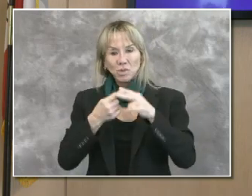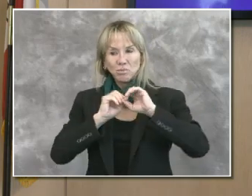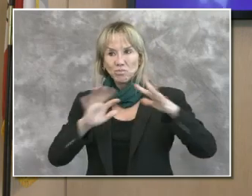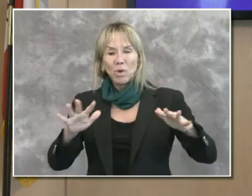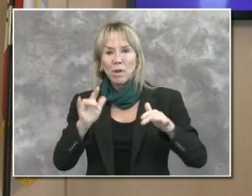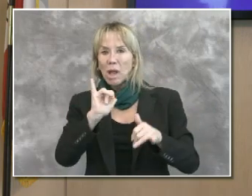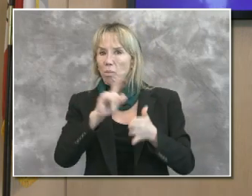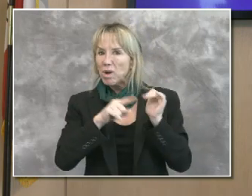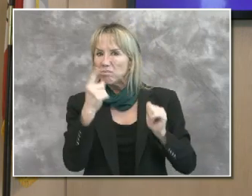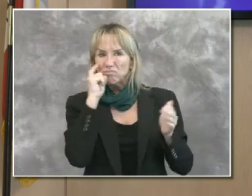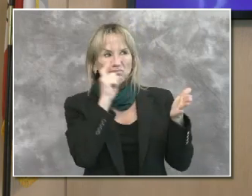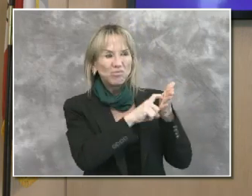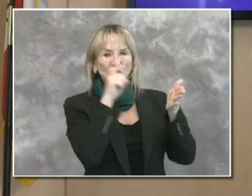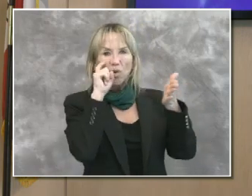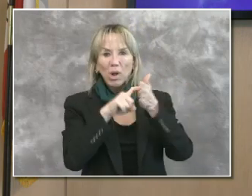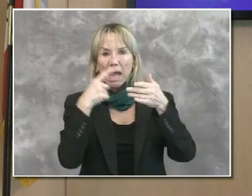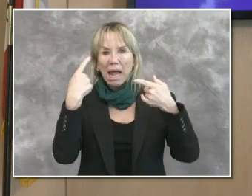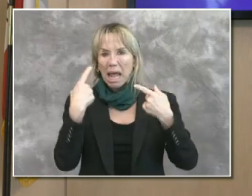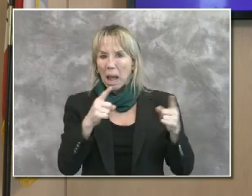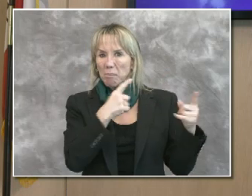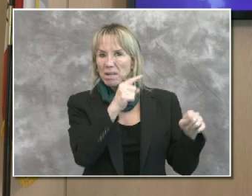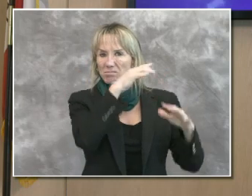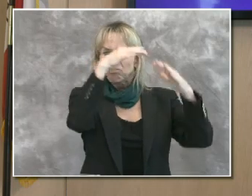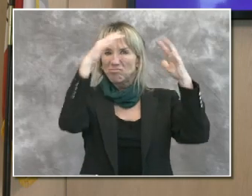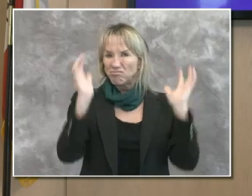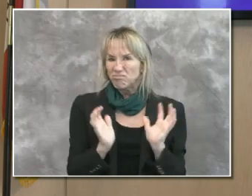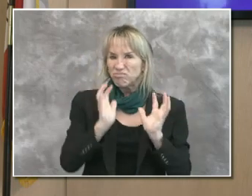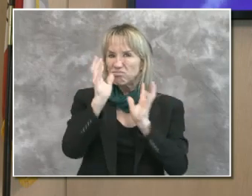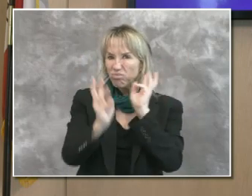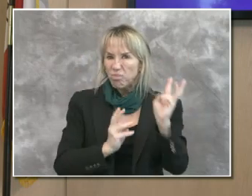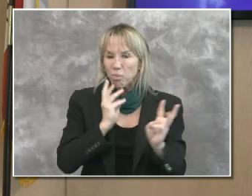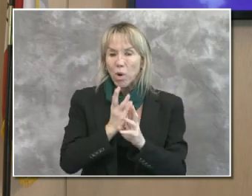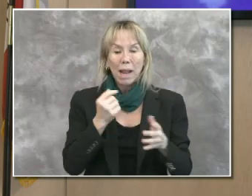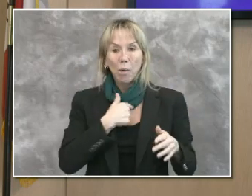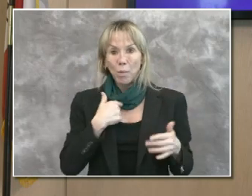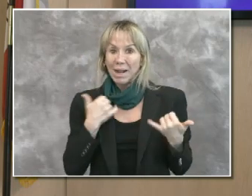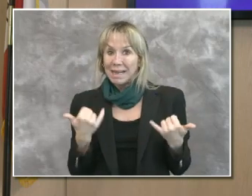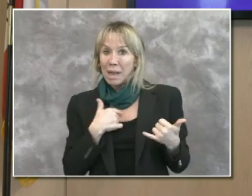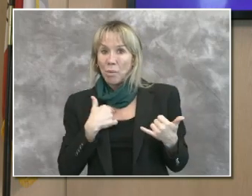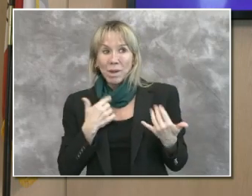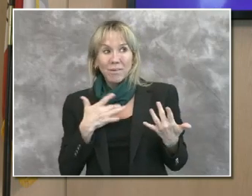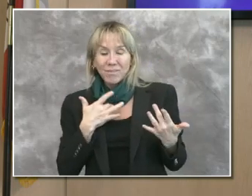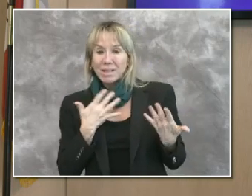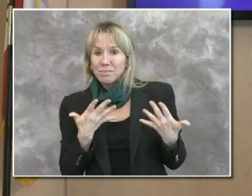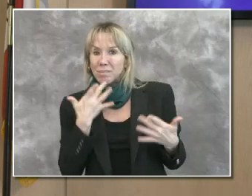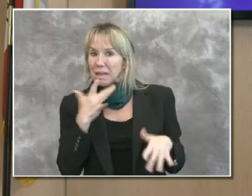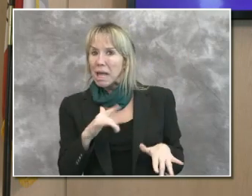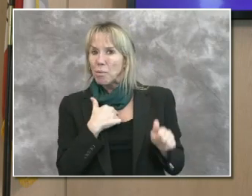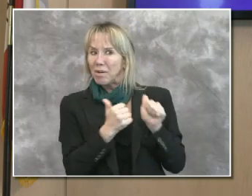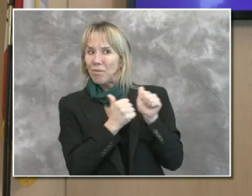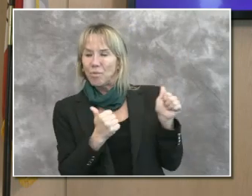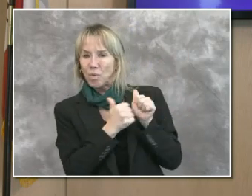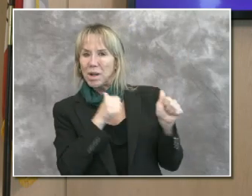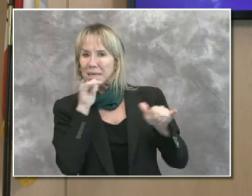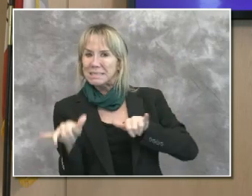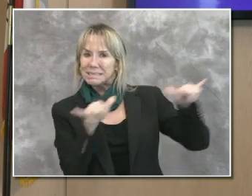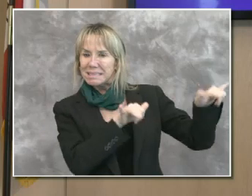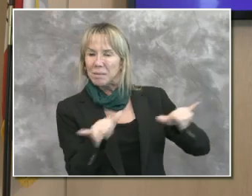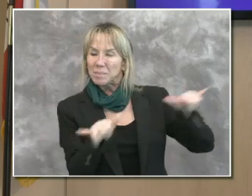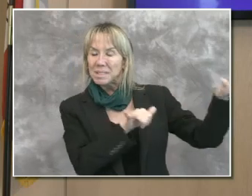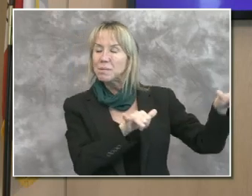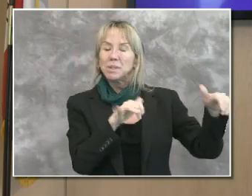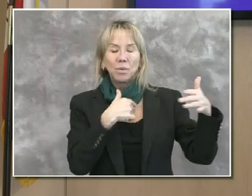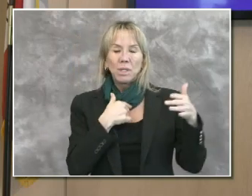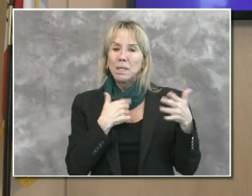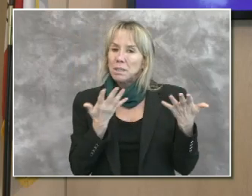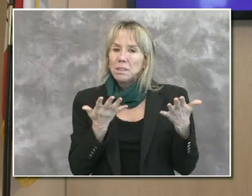world and the likes of which we have praised our efforts to date as having avoided. And so we continue to ask you to